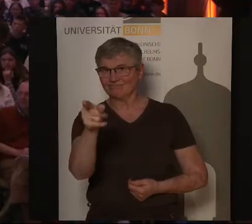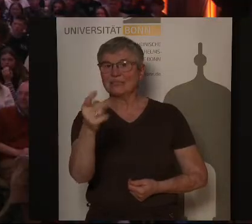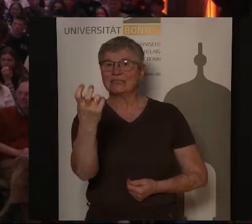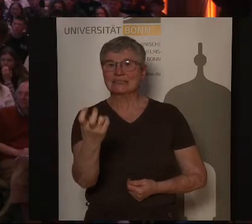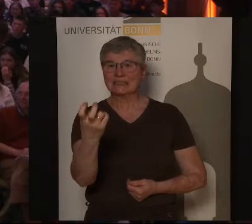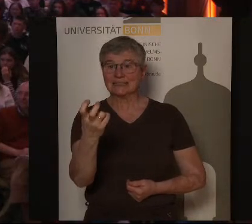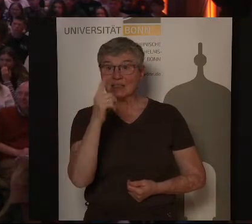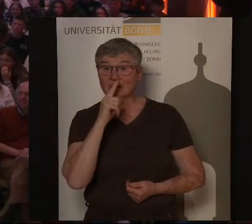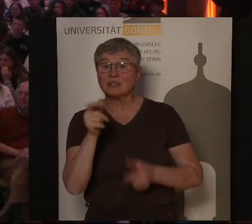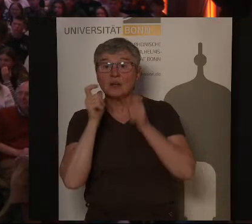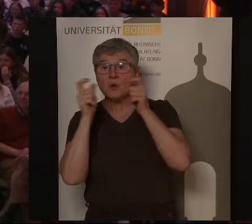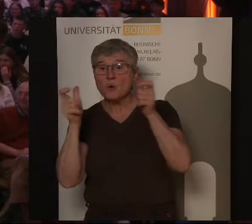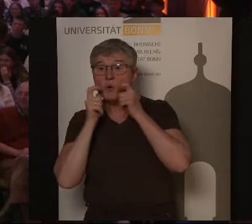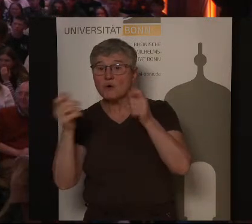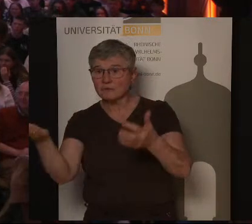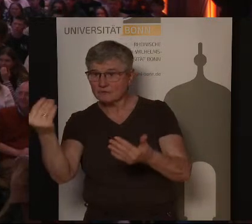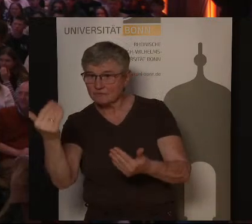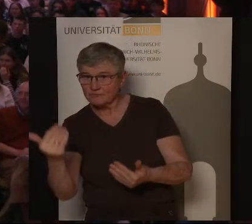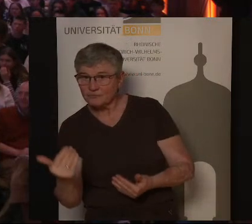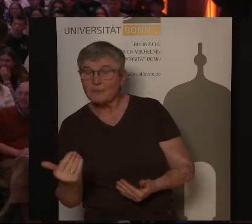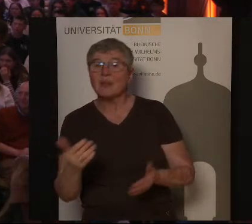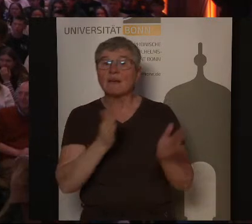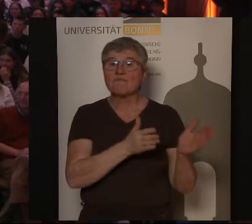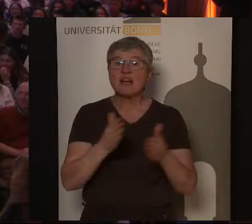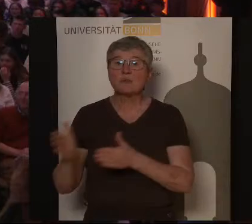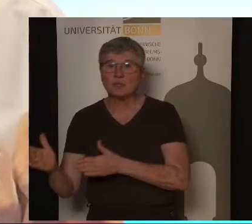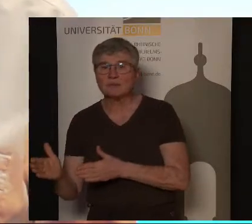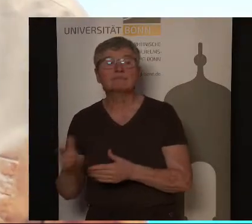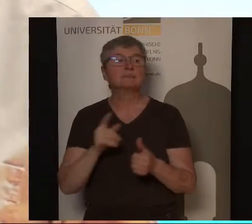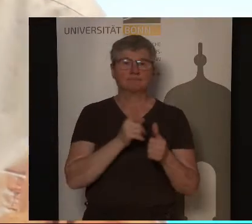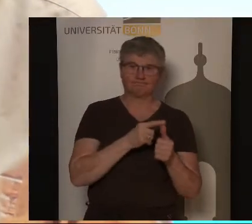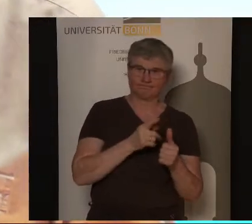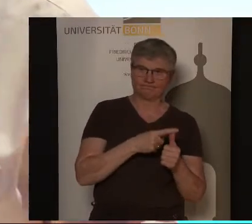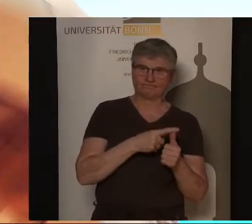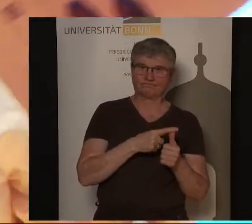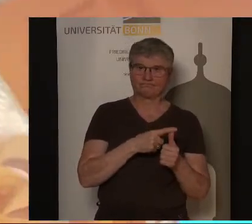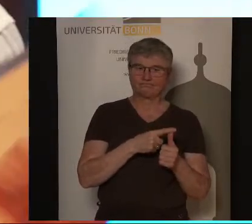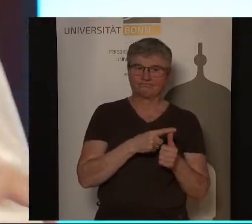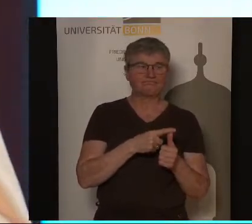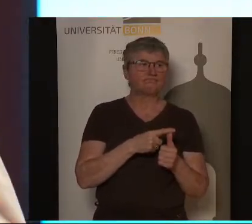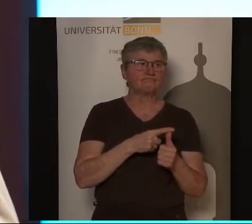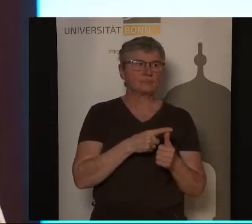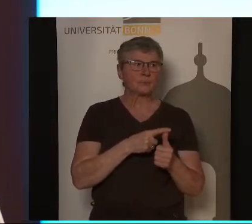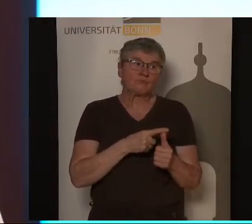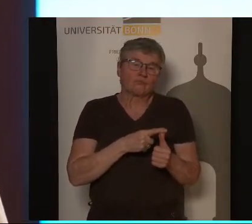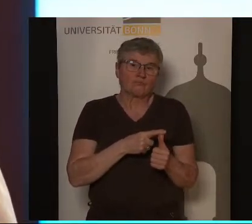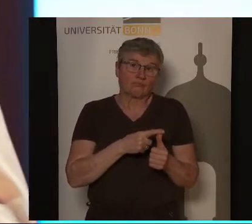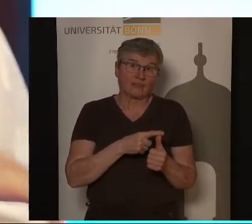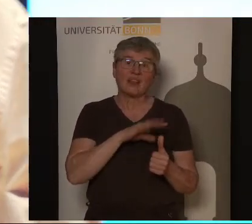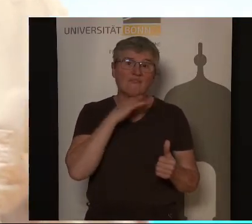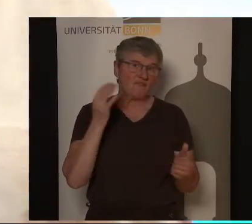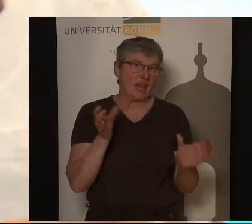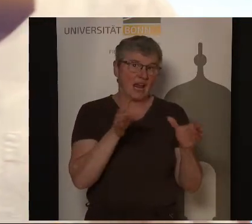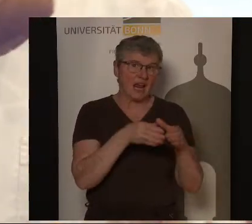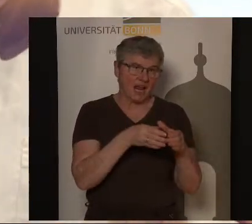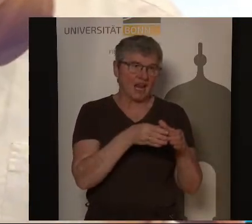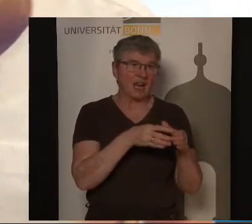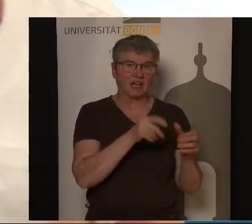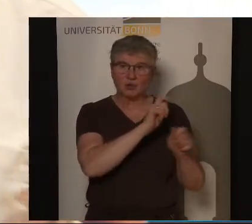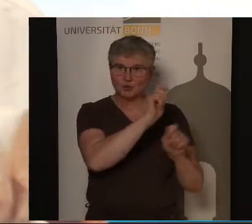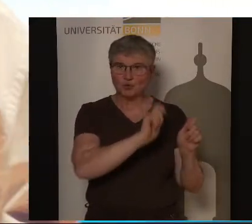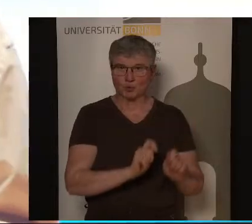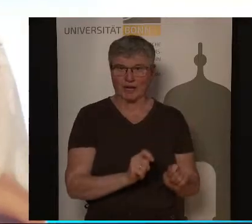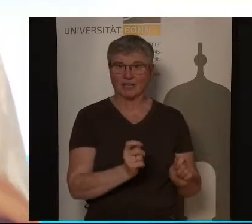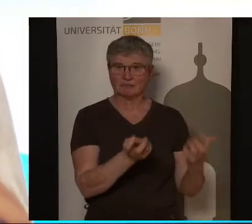example. I won't name all of them because the university has 7 faculties, but I'll start